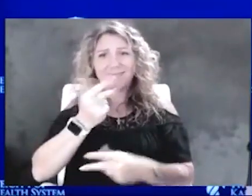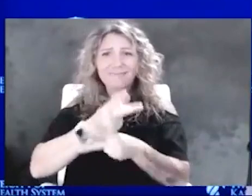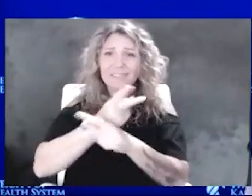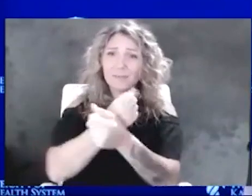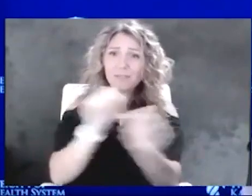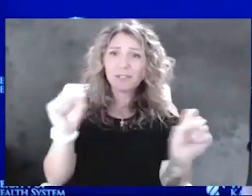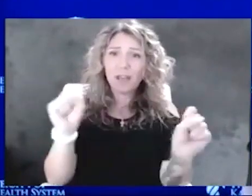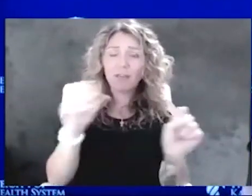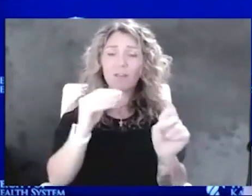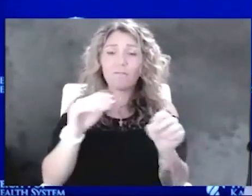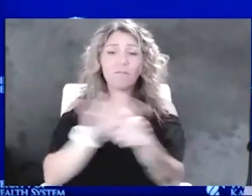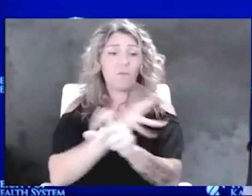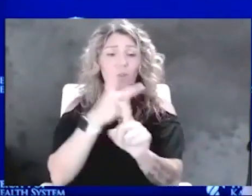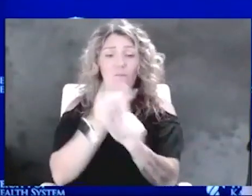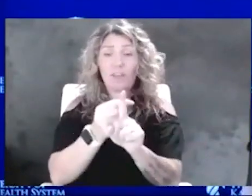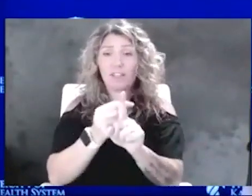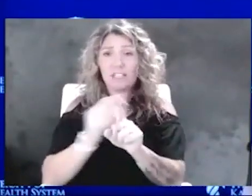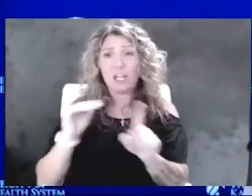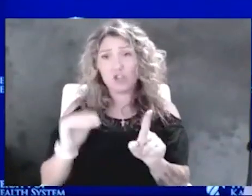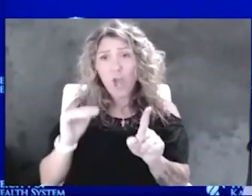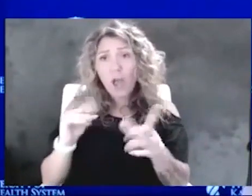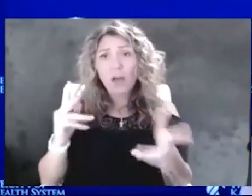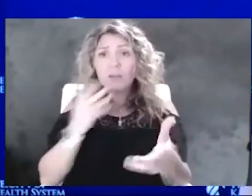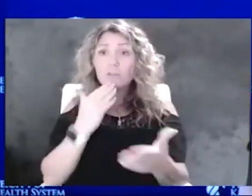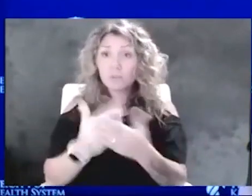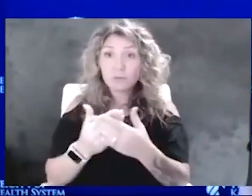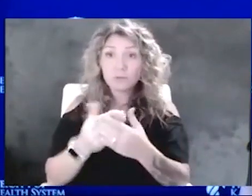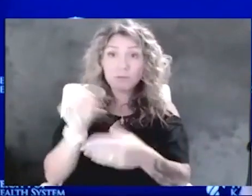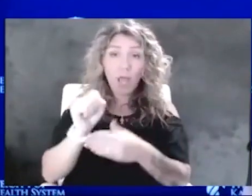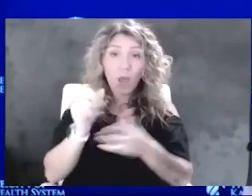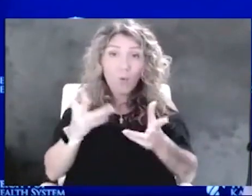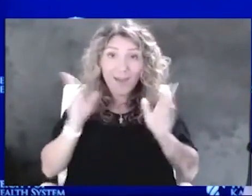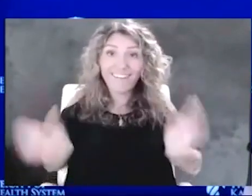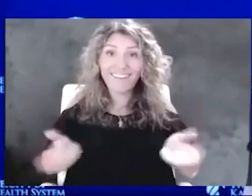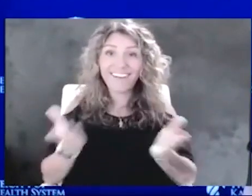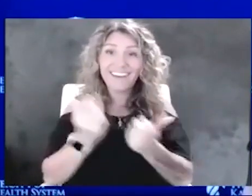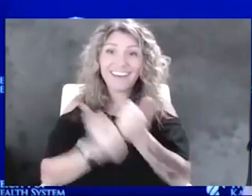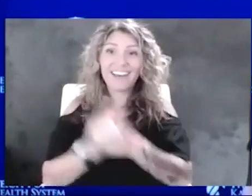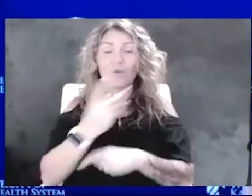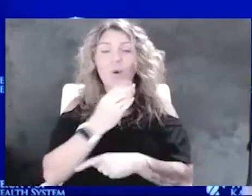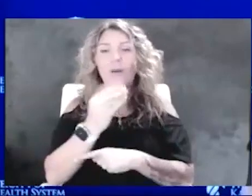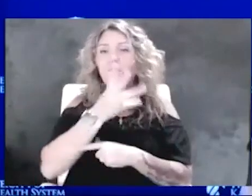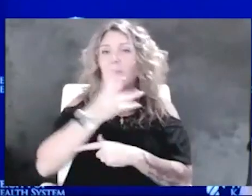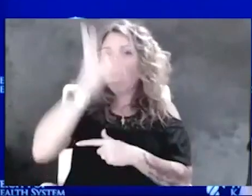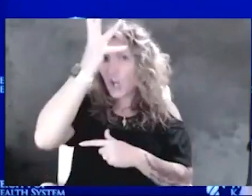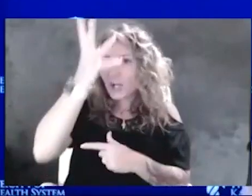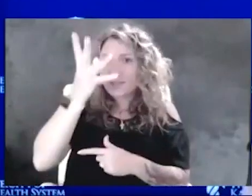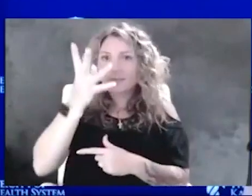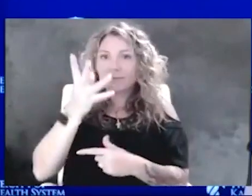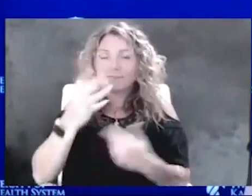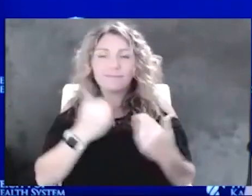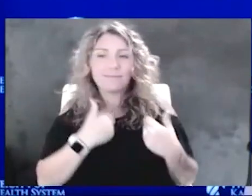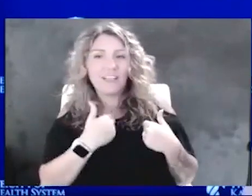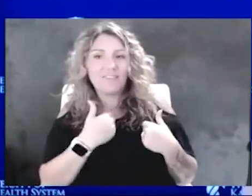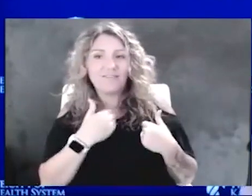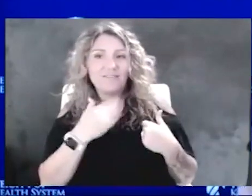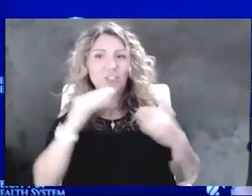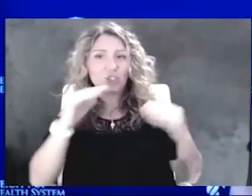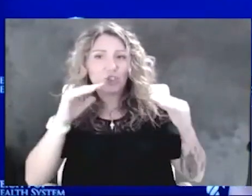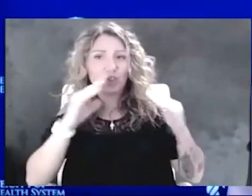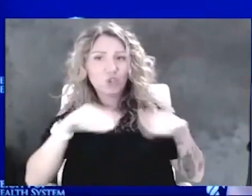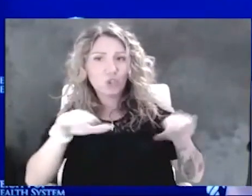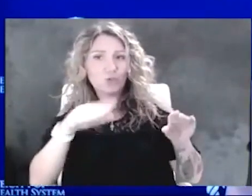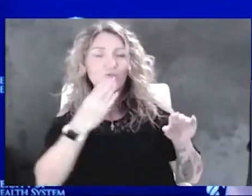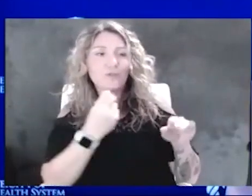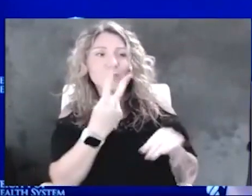as a child is good. We want to encourage everybody and parents of children 12 and up to get their children vaccinated.